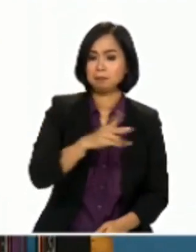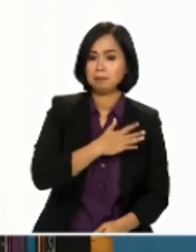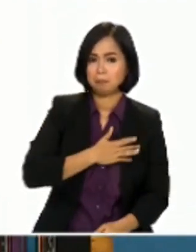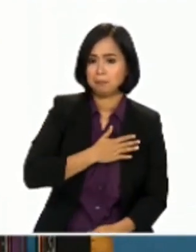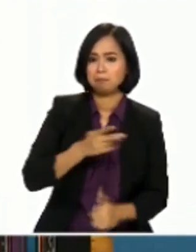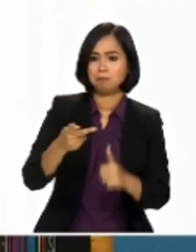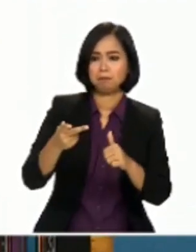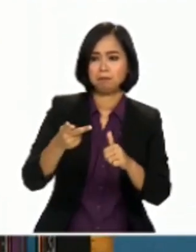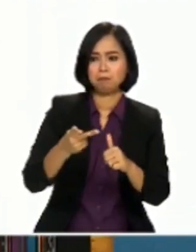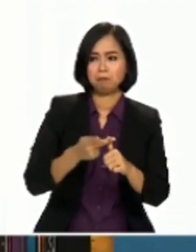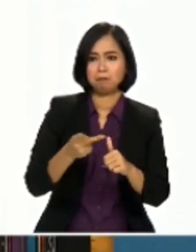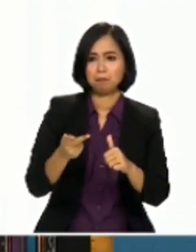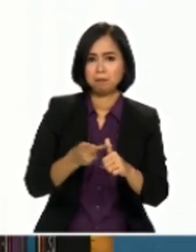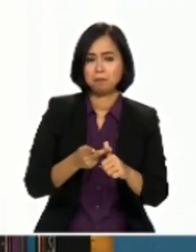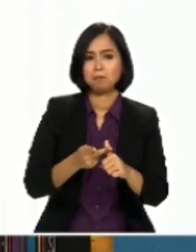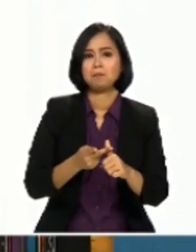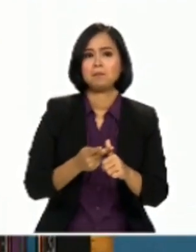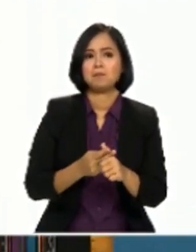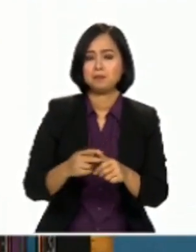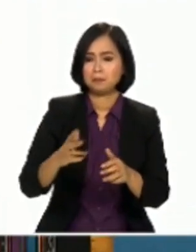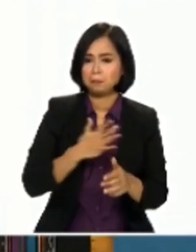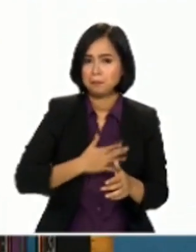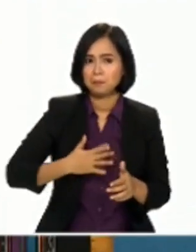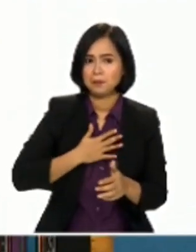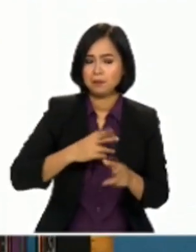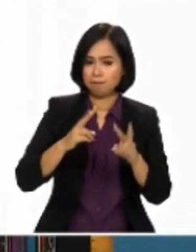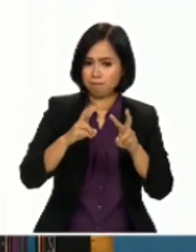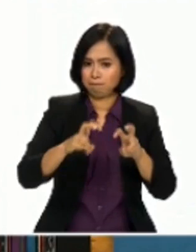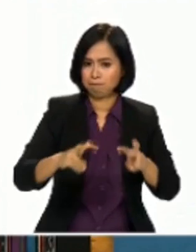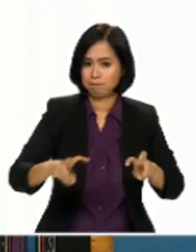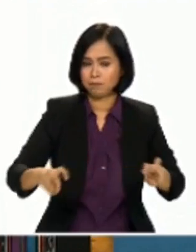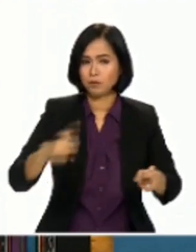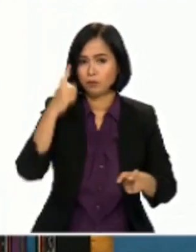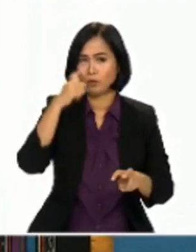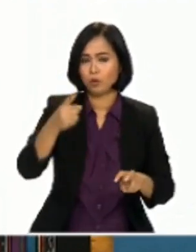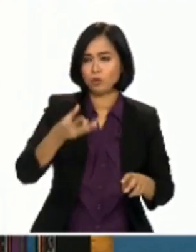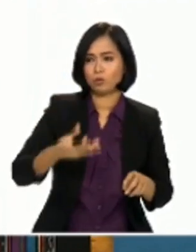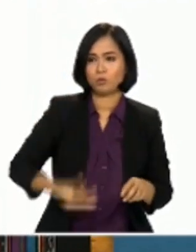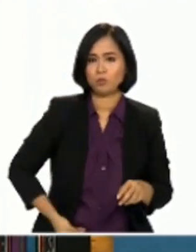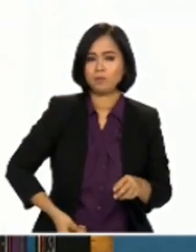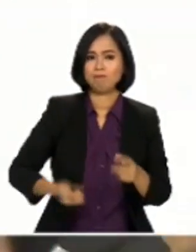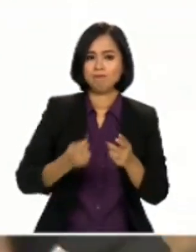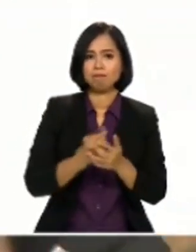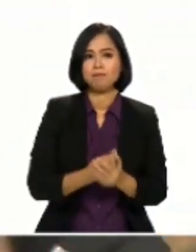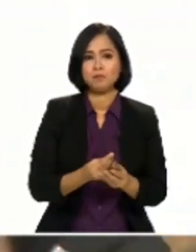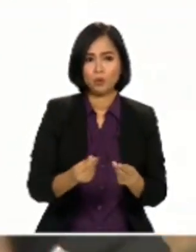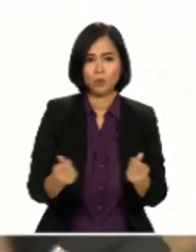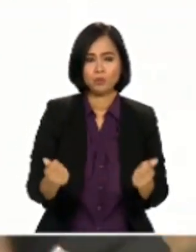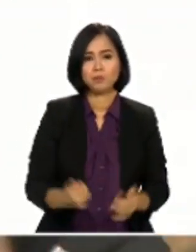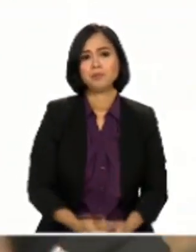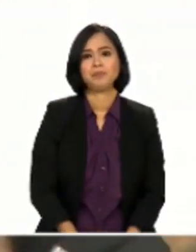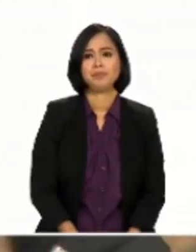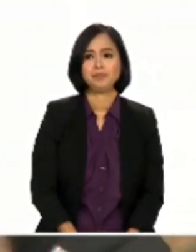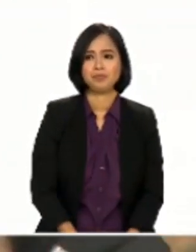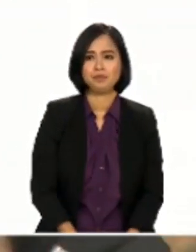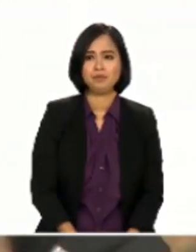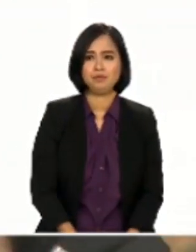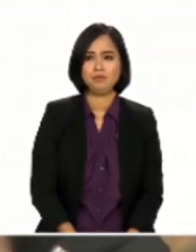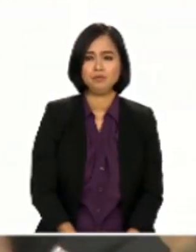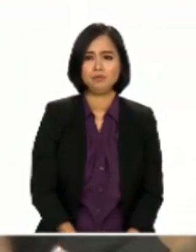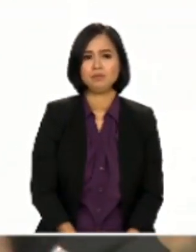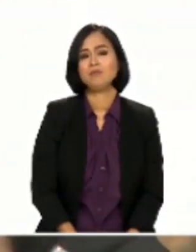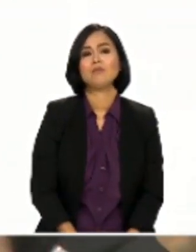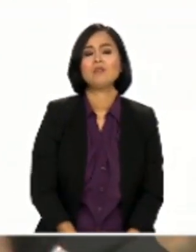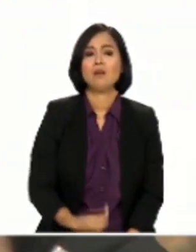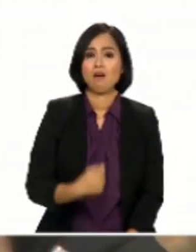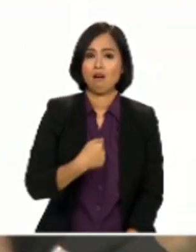prioritize ridding the agency of corruption. By the way, I commend